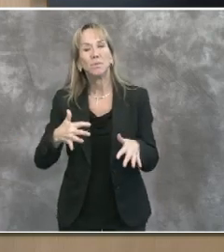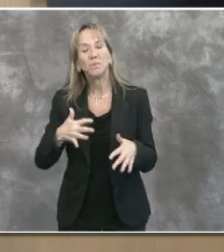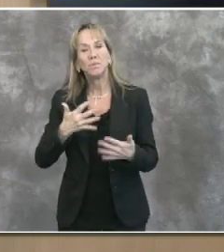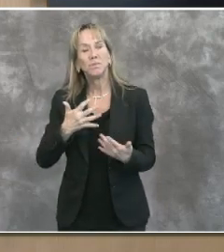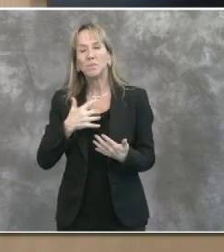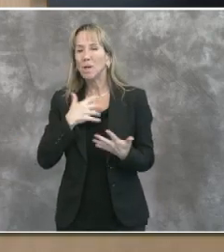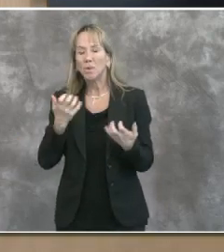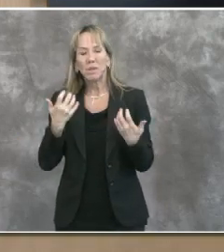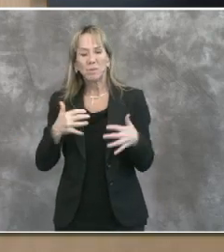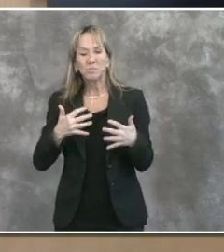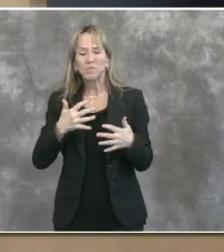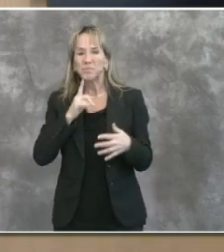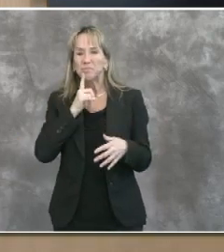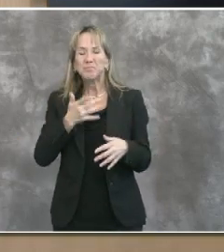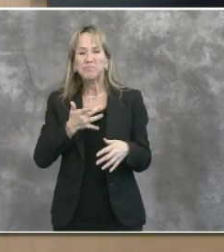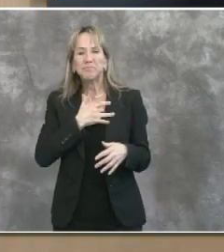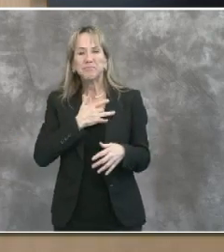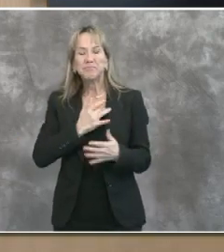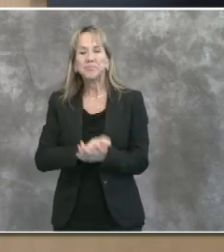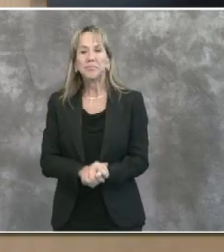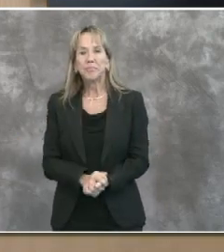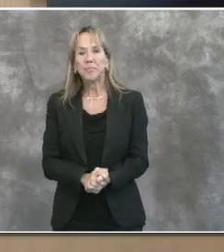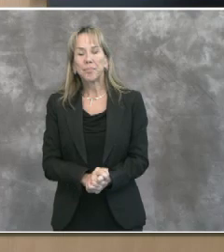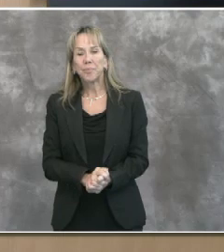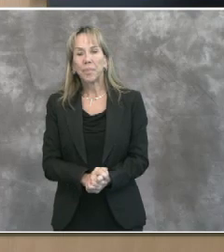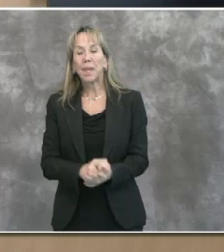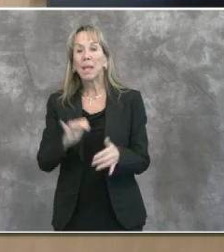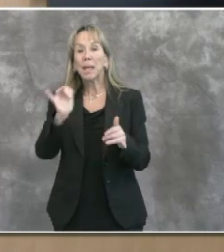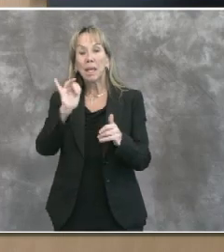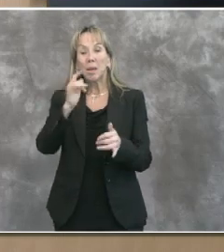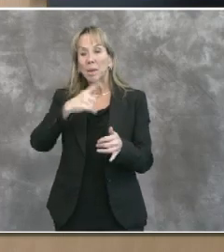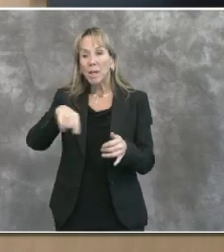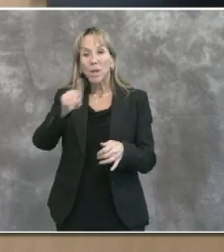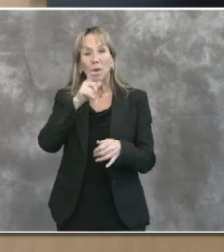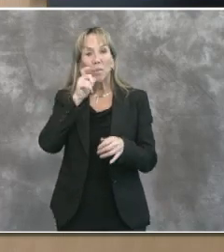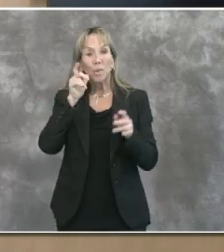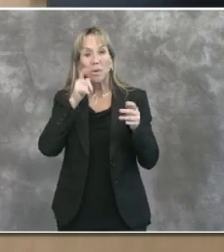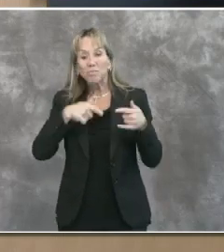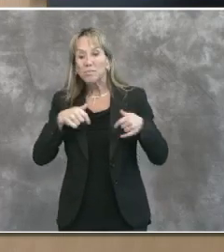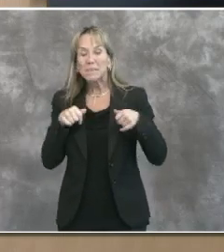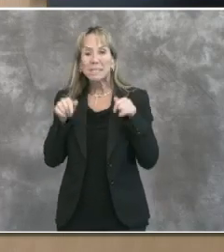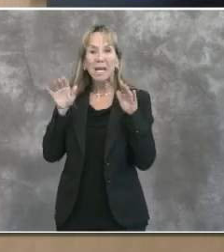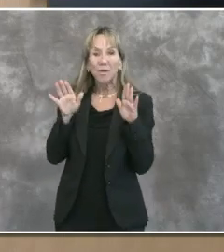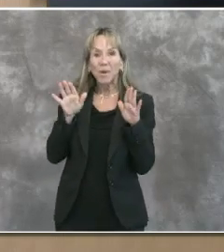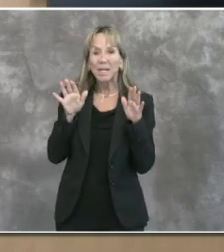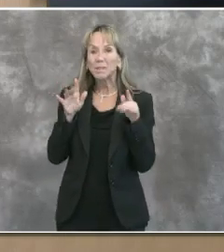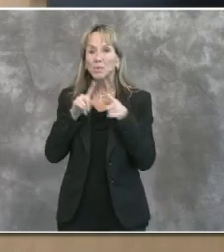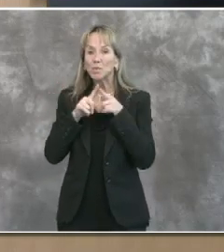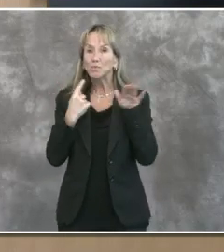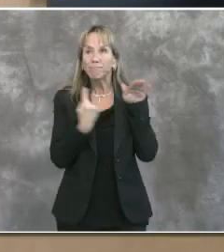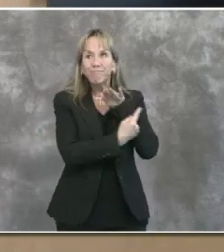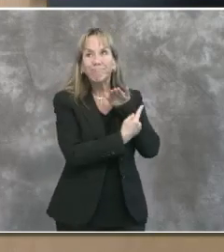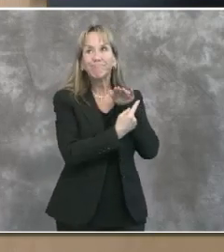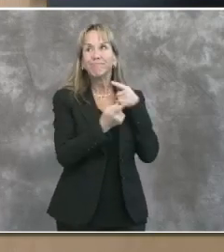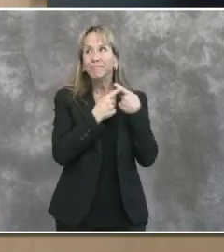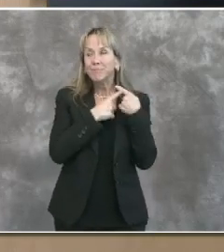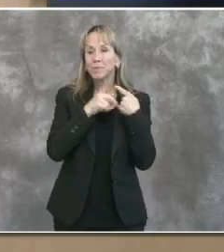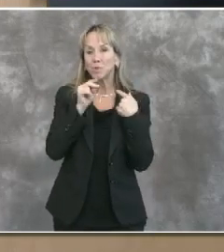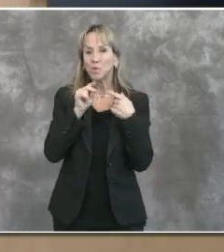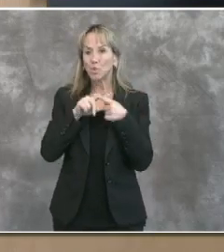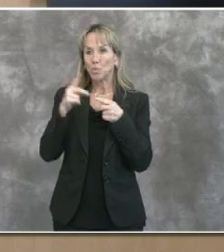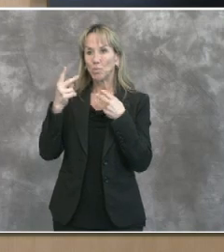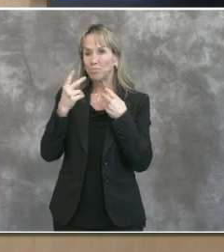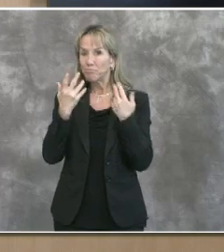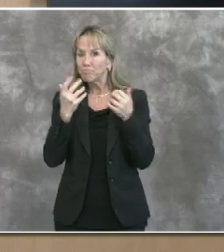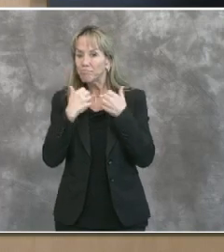I also want to thank everybody for the sacrifices that they've made to keep these numbers where they are. If